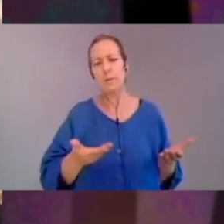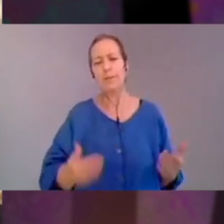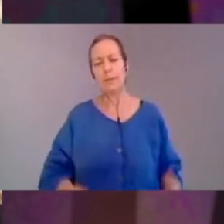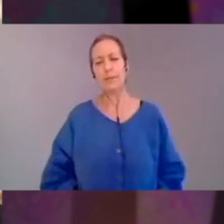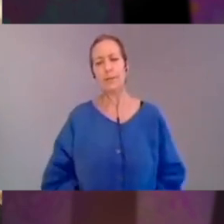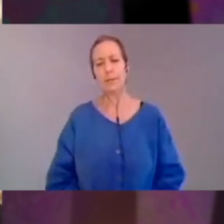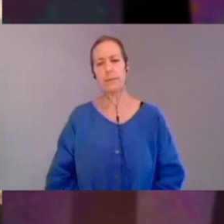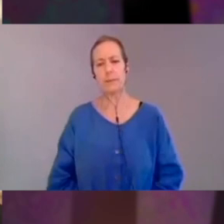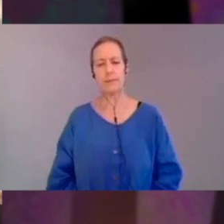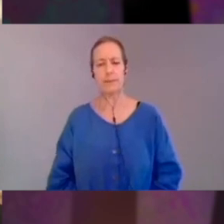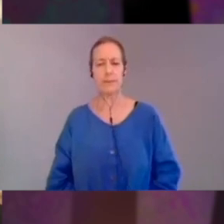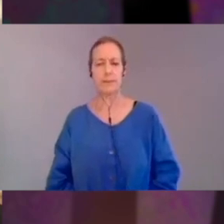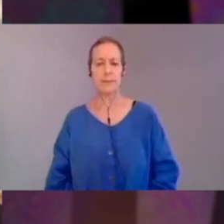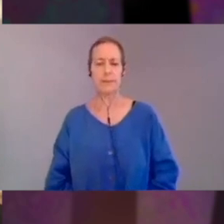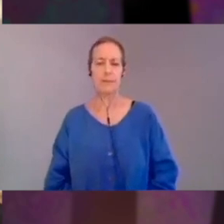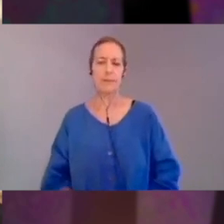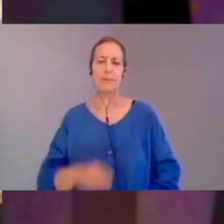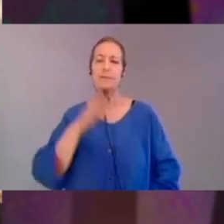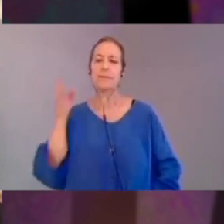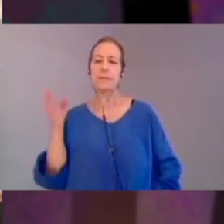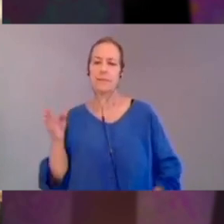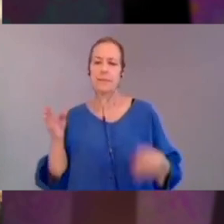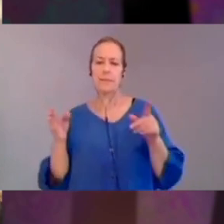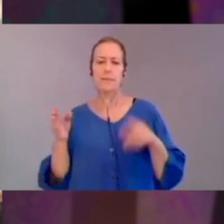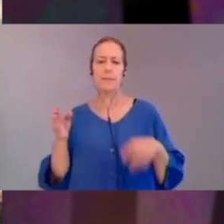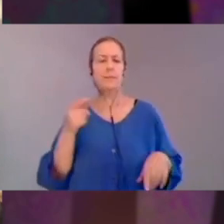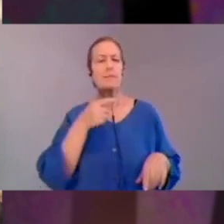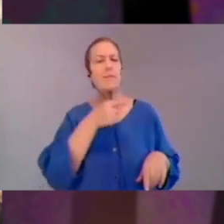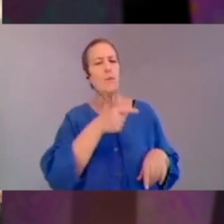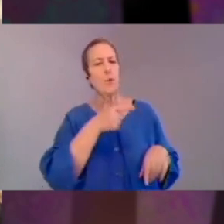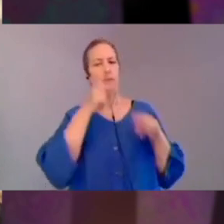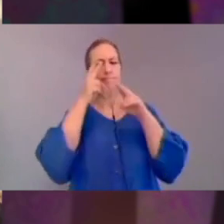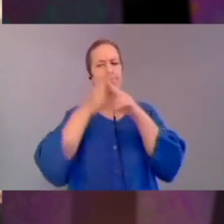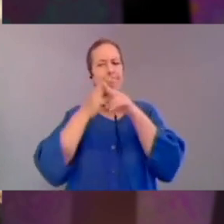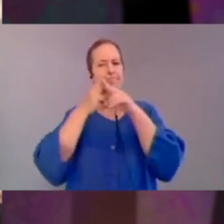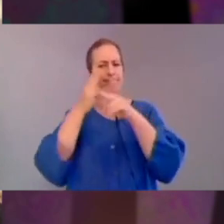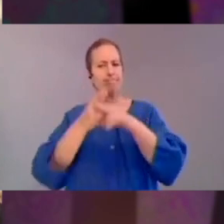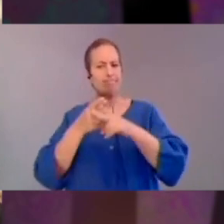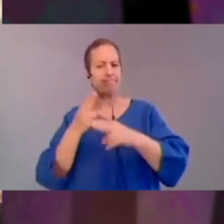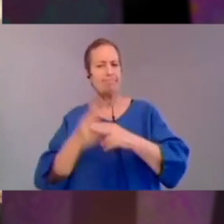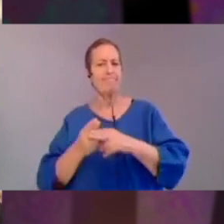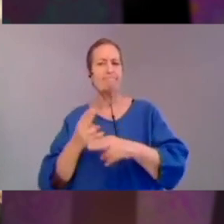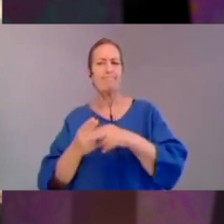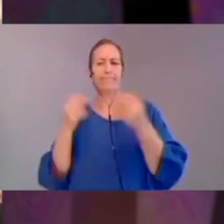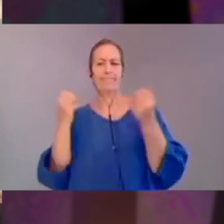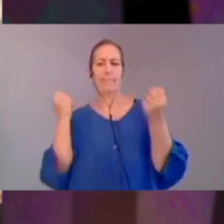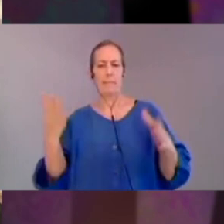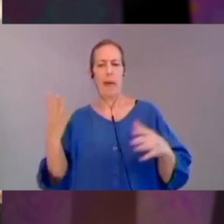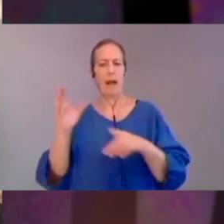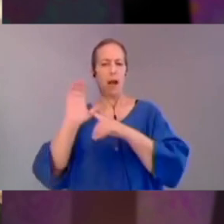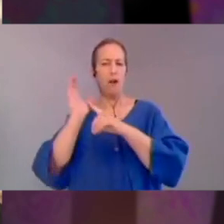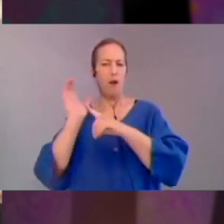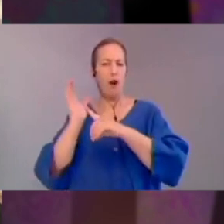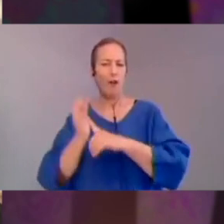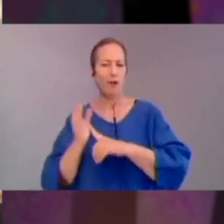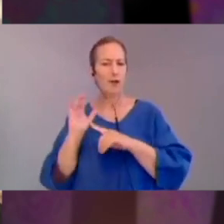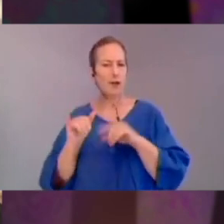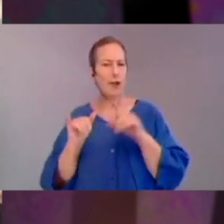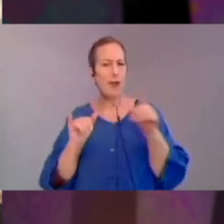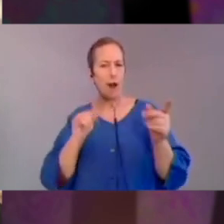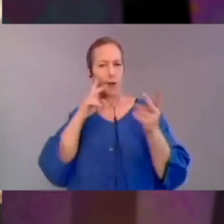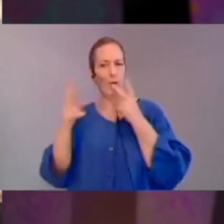many different cultures that you were raised with and beside, because something that